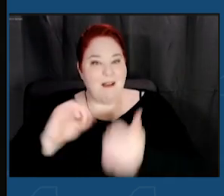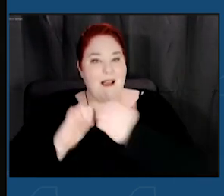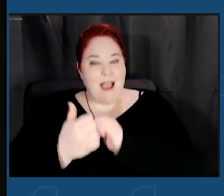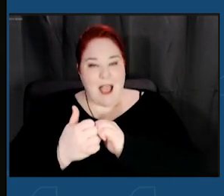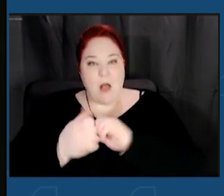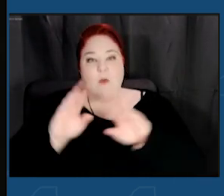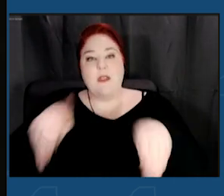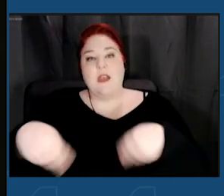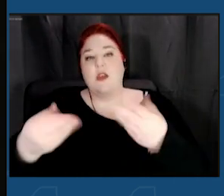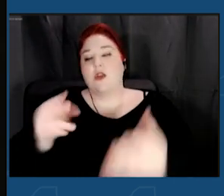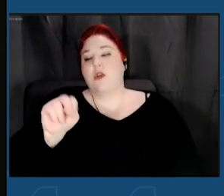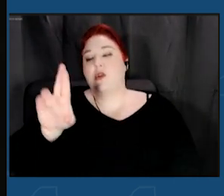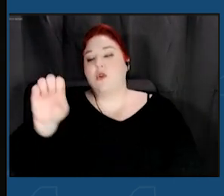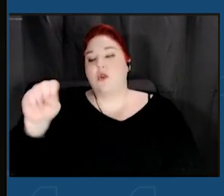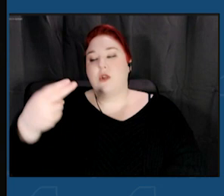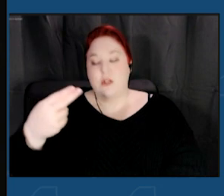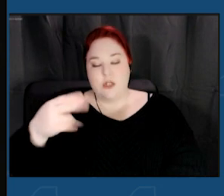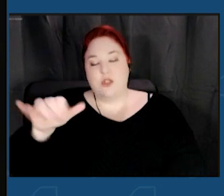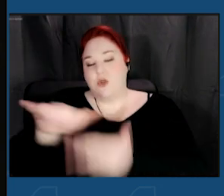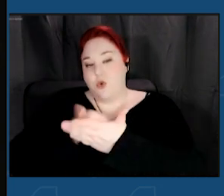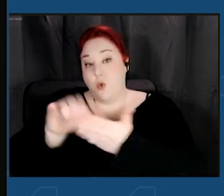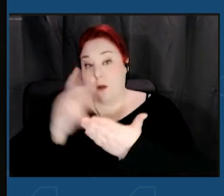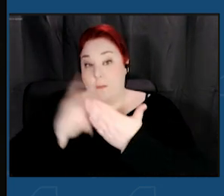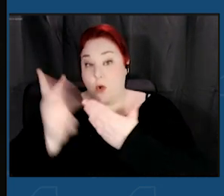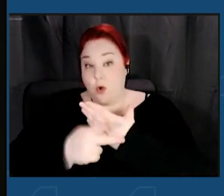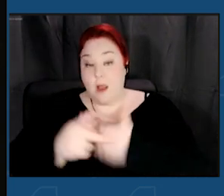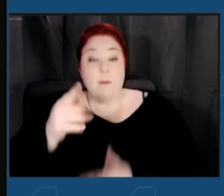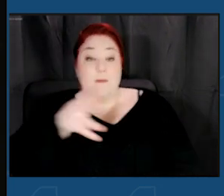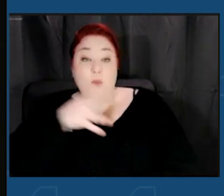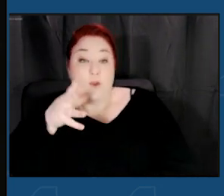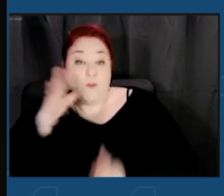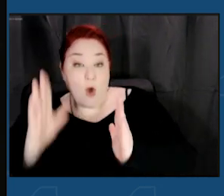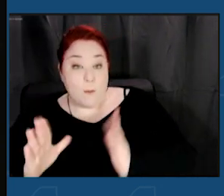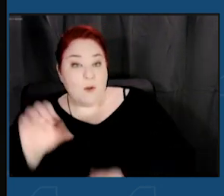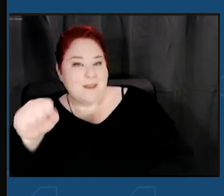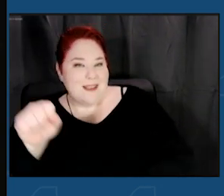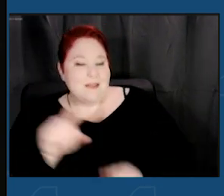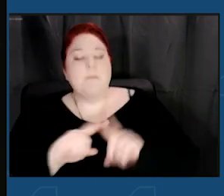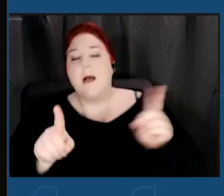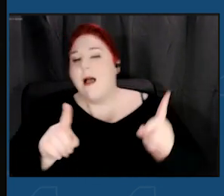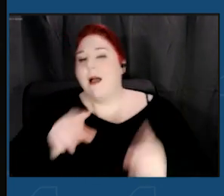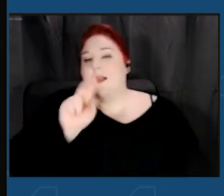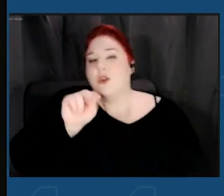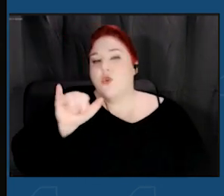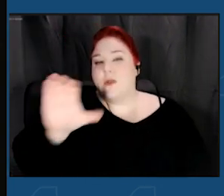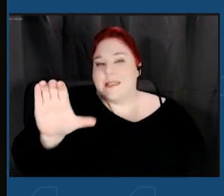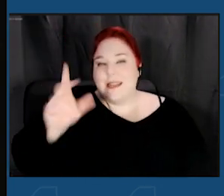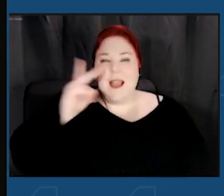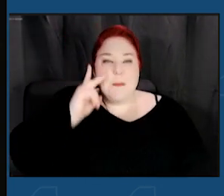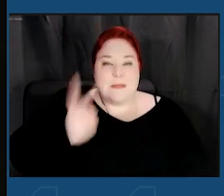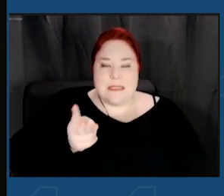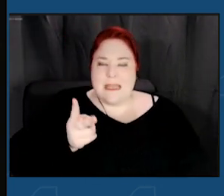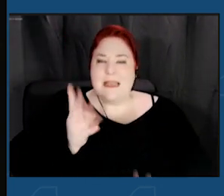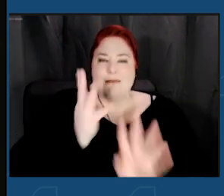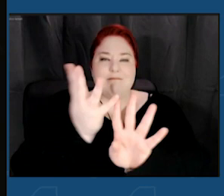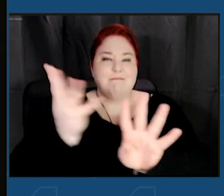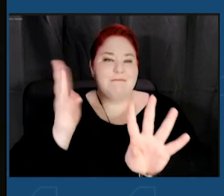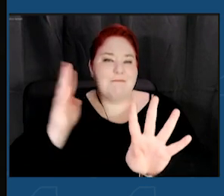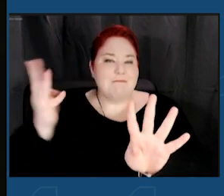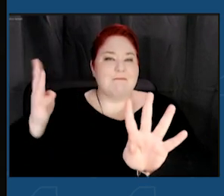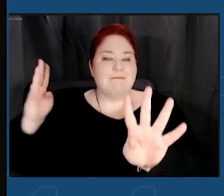helped farmers, but also when I was in New York City, seeing heartbreakingly long lines